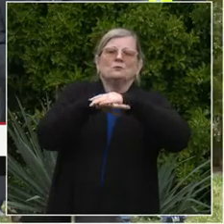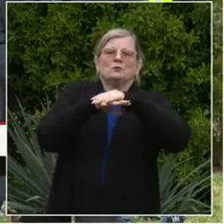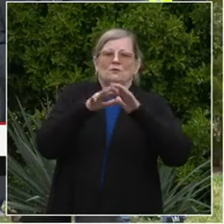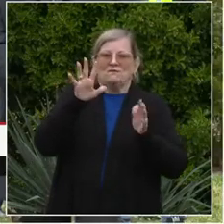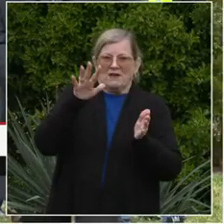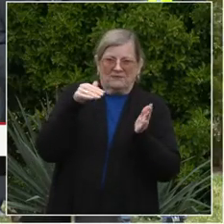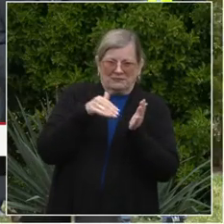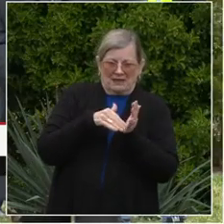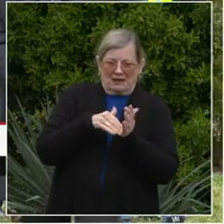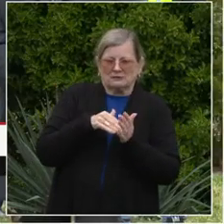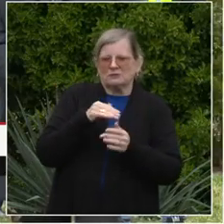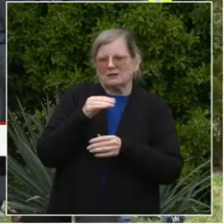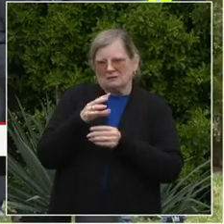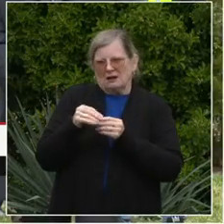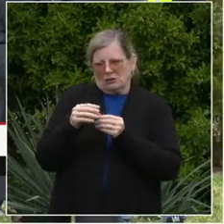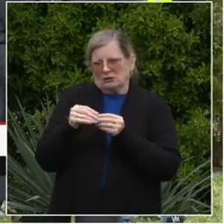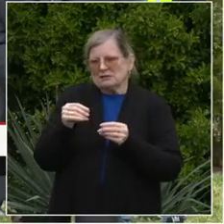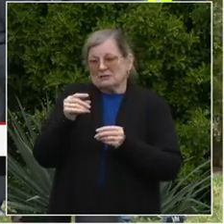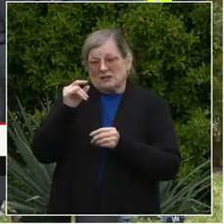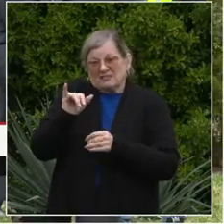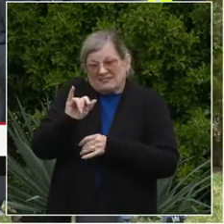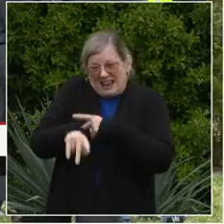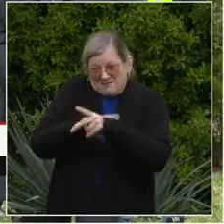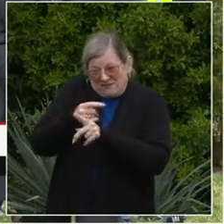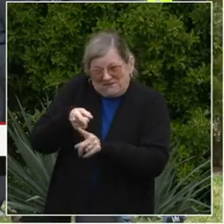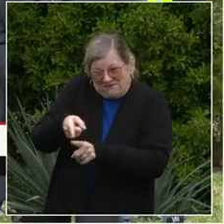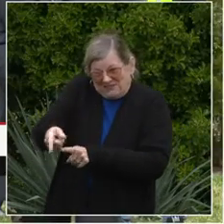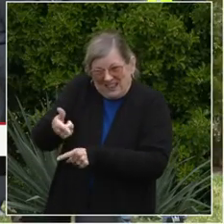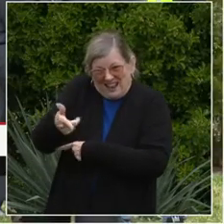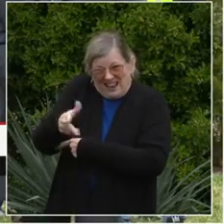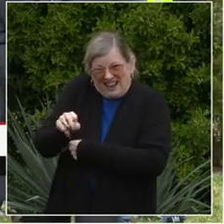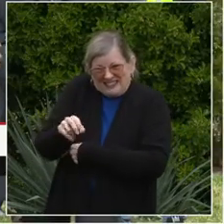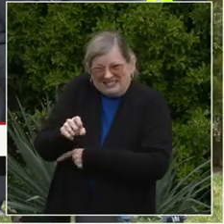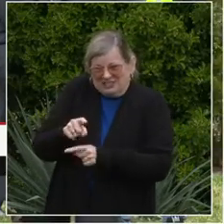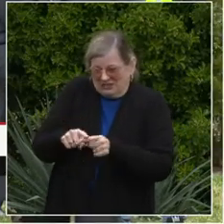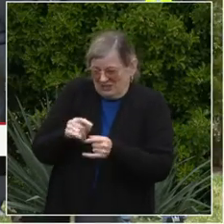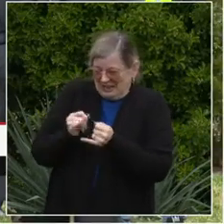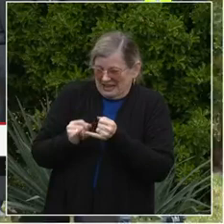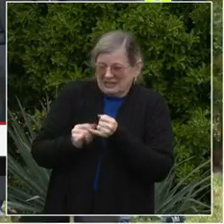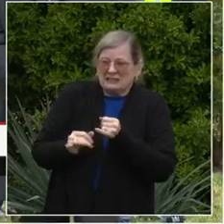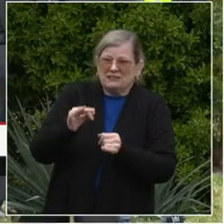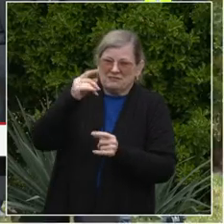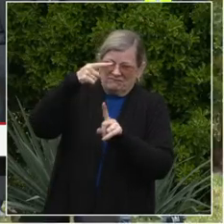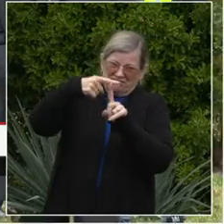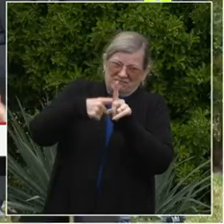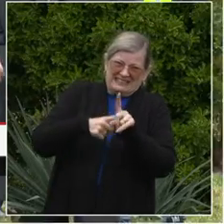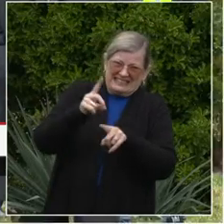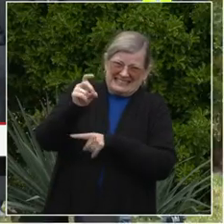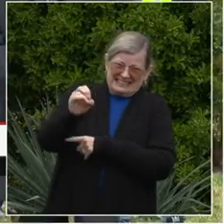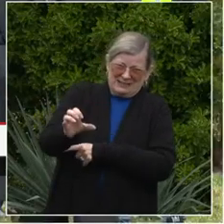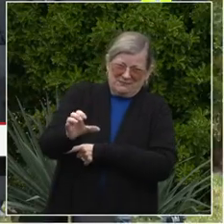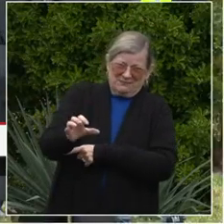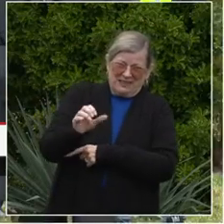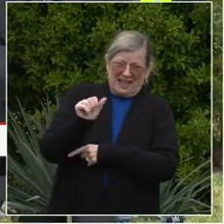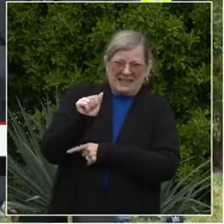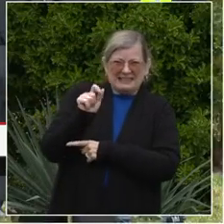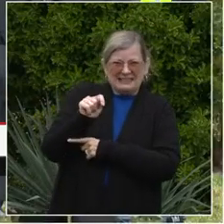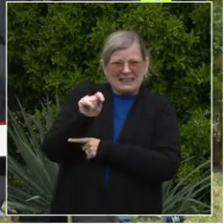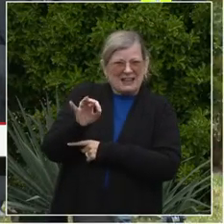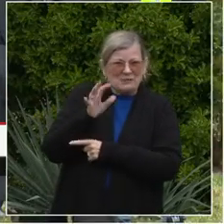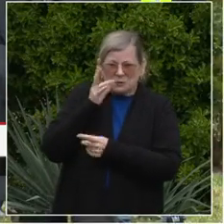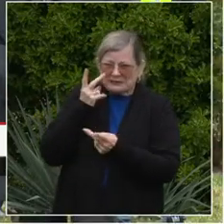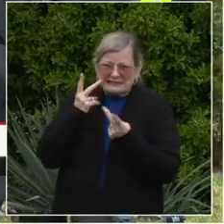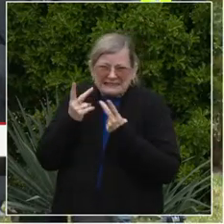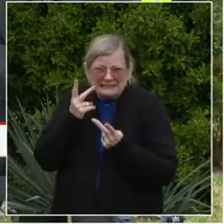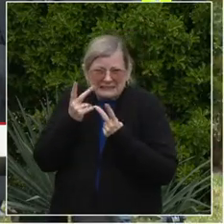is over through the end of December, and the ATF, they're going to go back. I'm going to check Charlie's pockets to see if he has anything left for